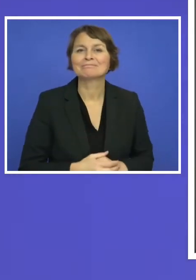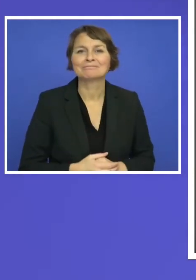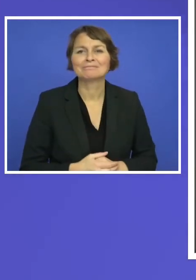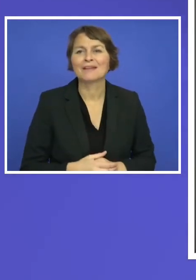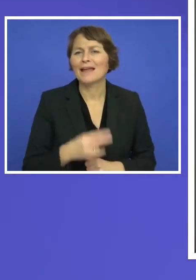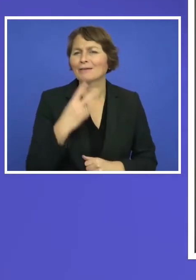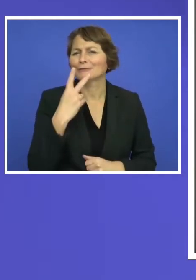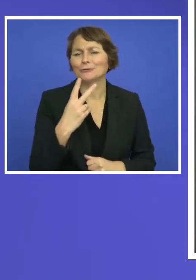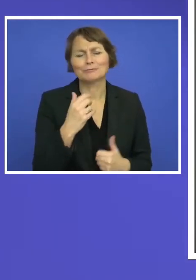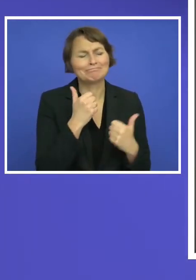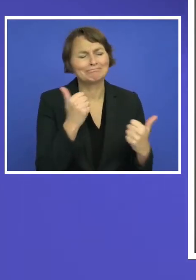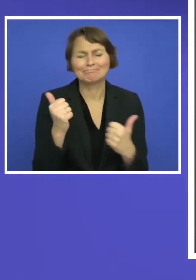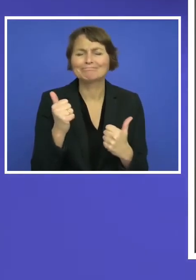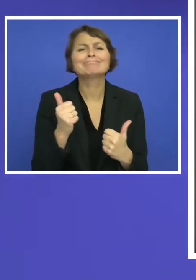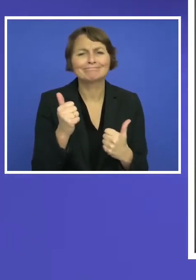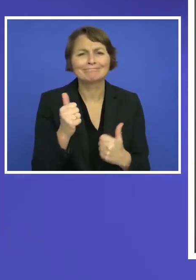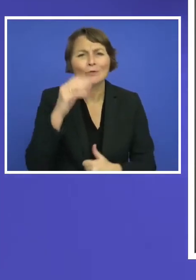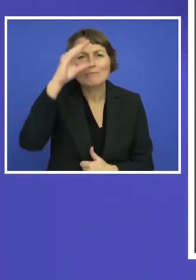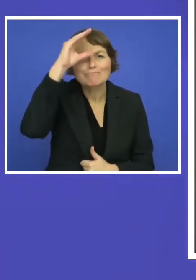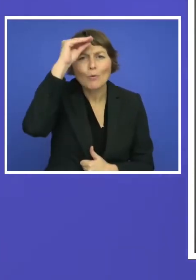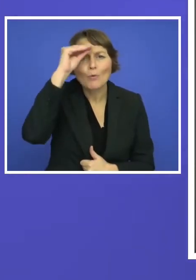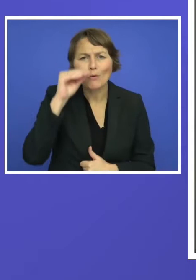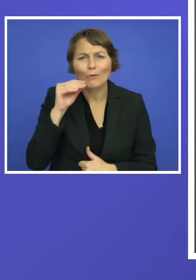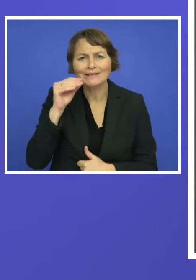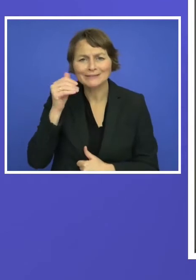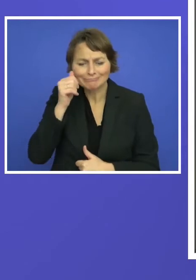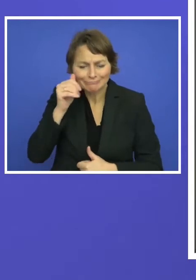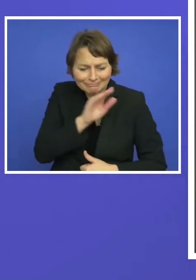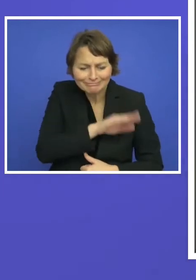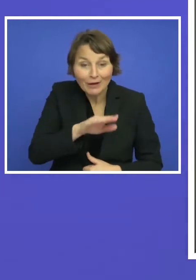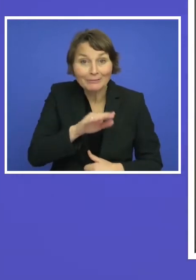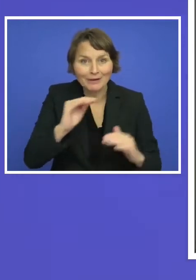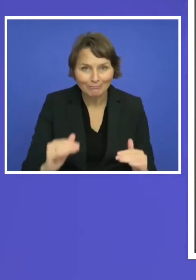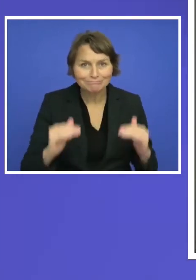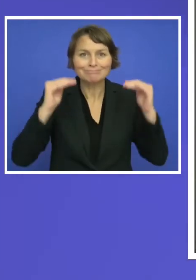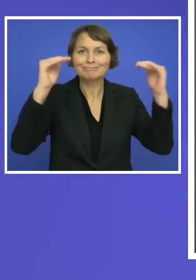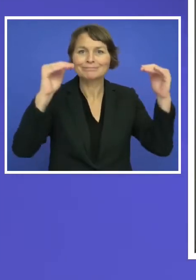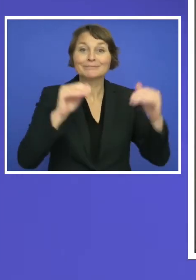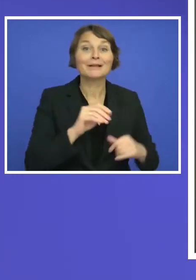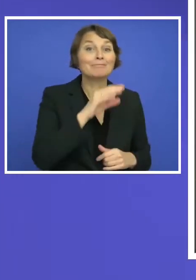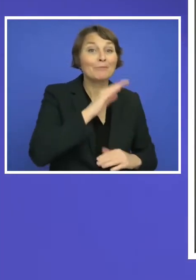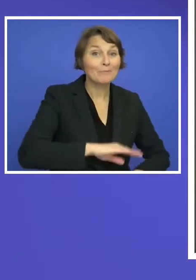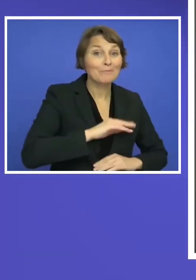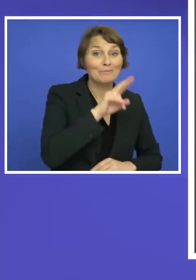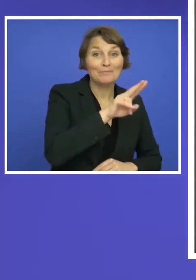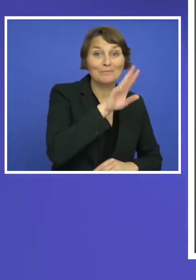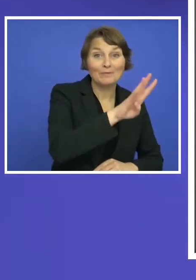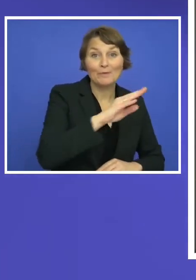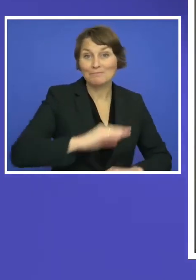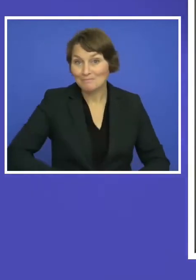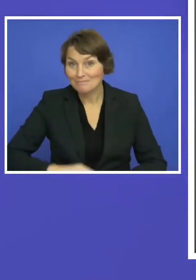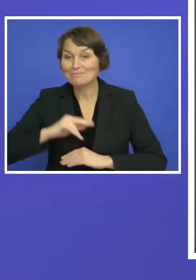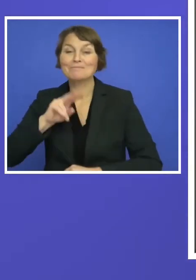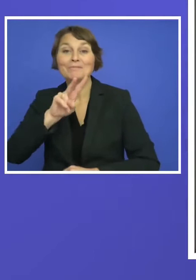are already 24 and 26, and I have had possibility then to be a mother, but